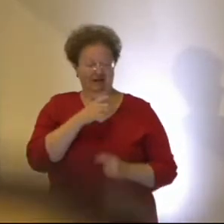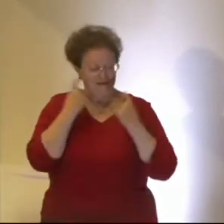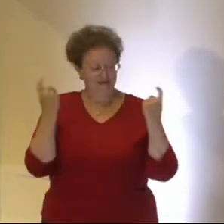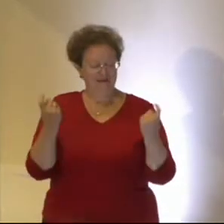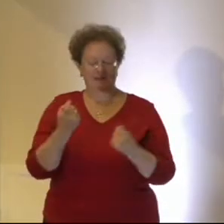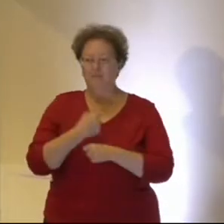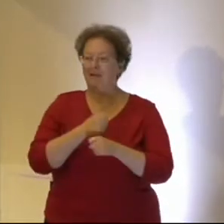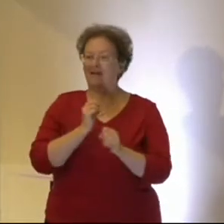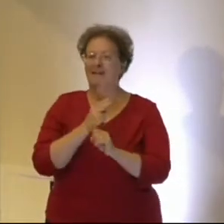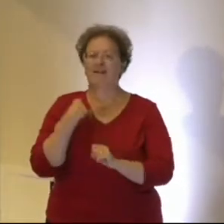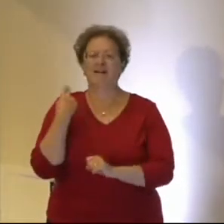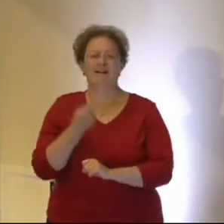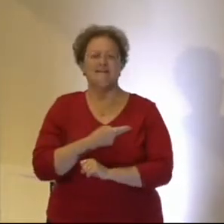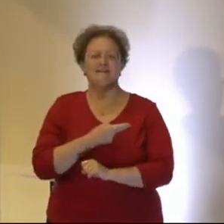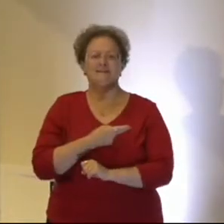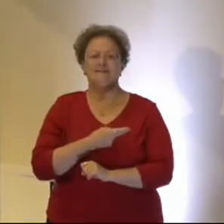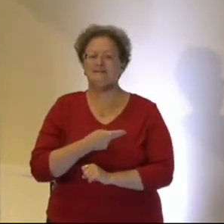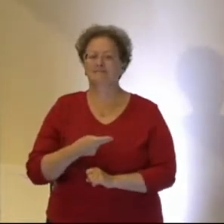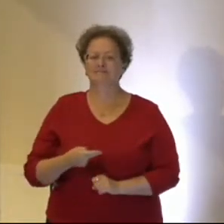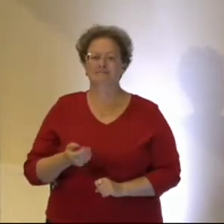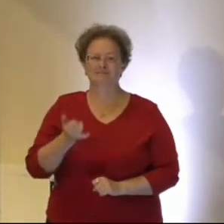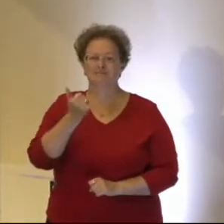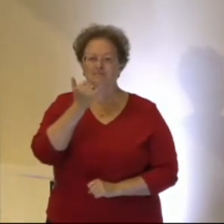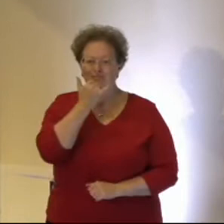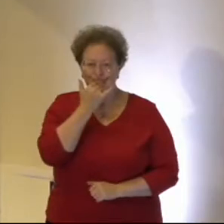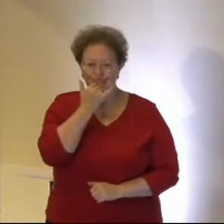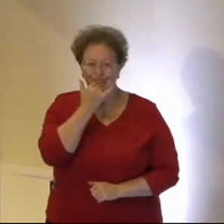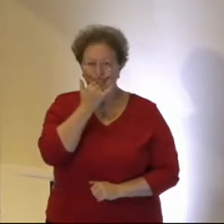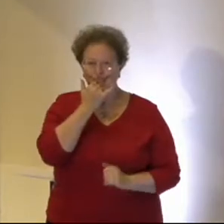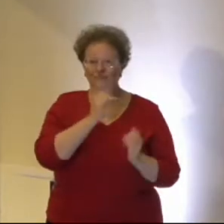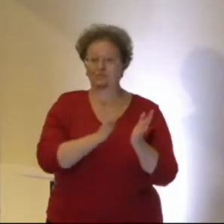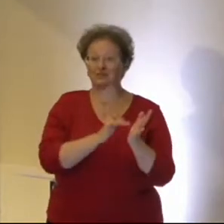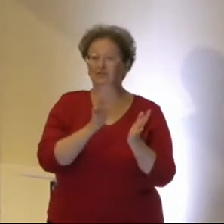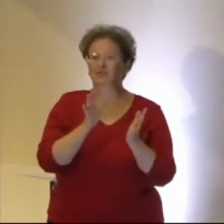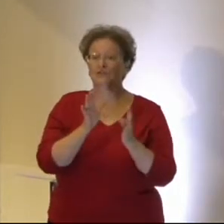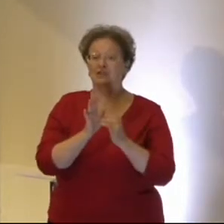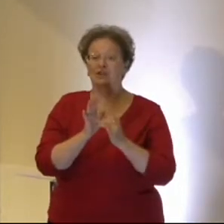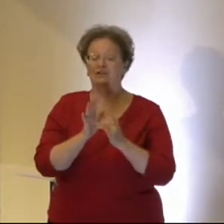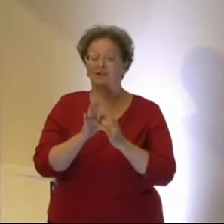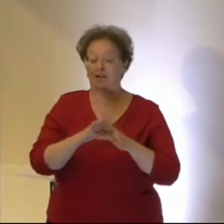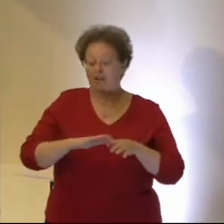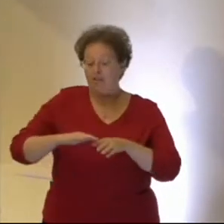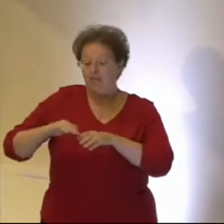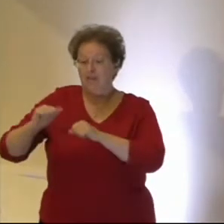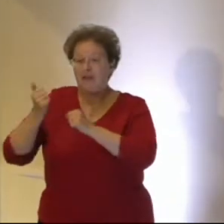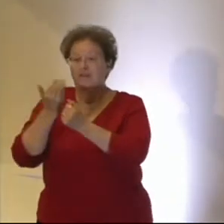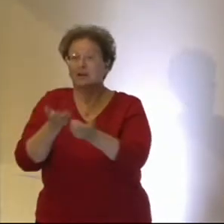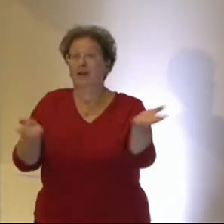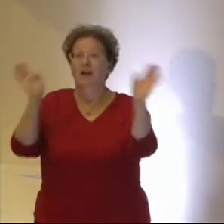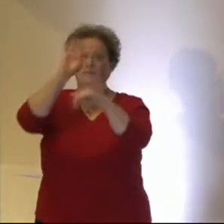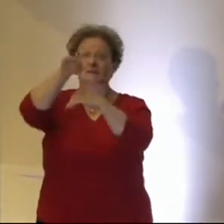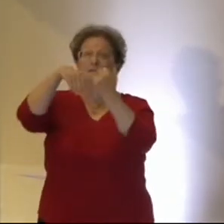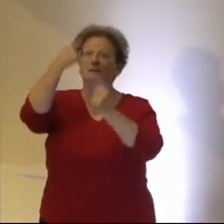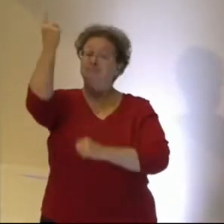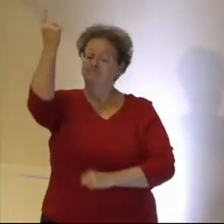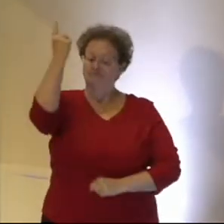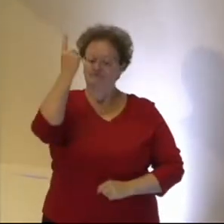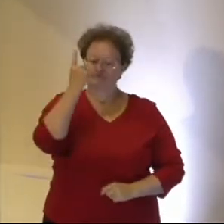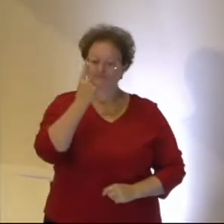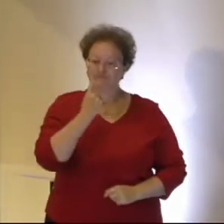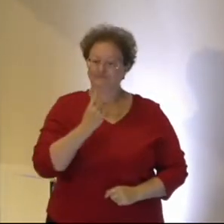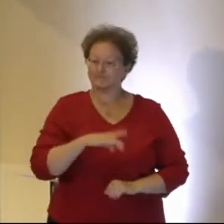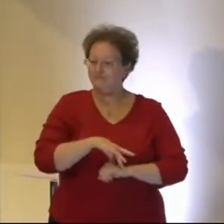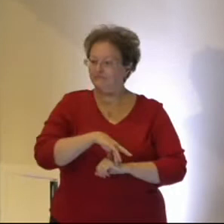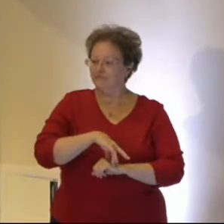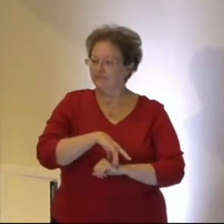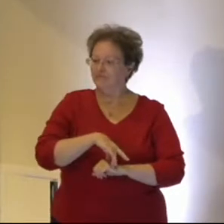causes us to get called out. So Jesus came off the bench. He left heaven's throne, and he came into this world to be our